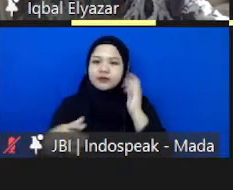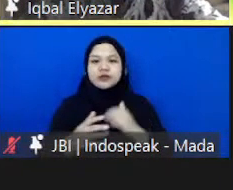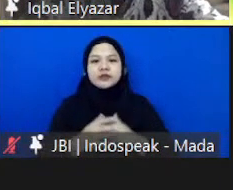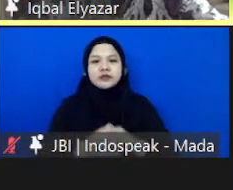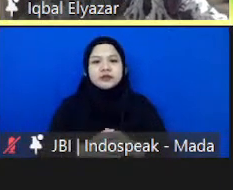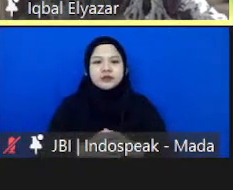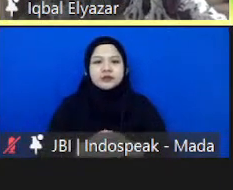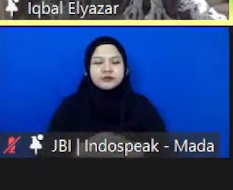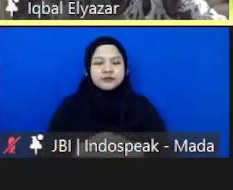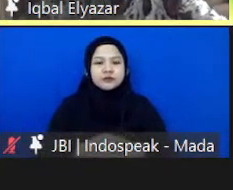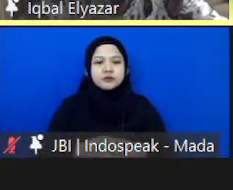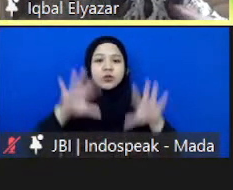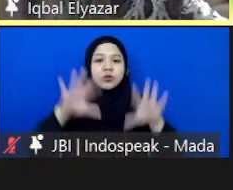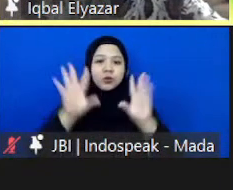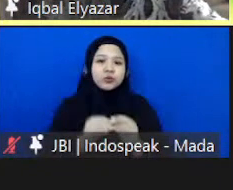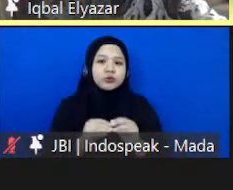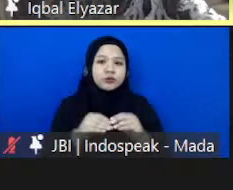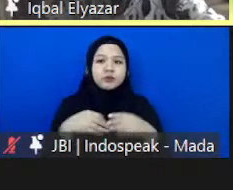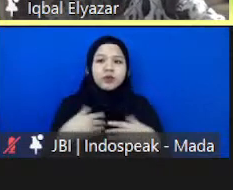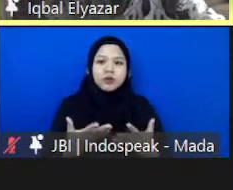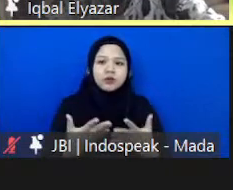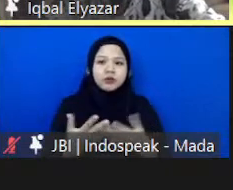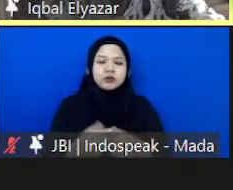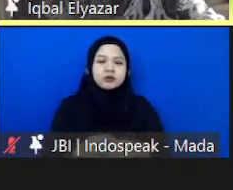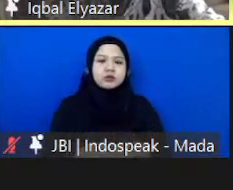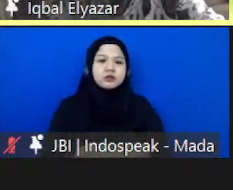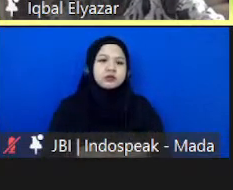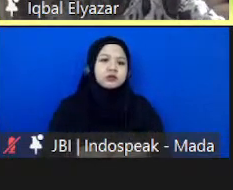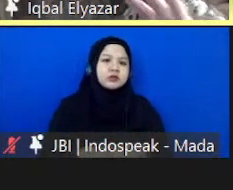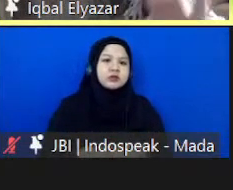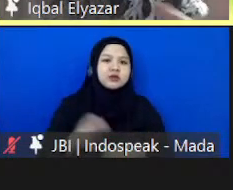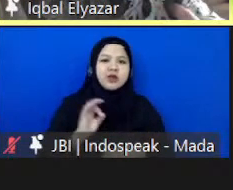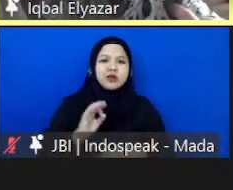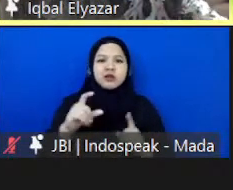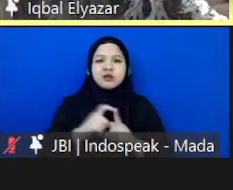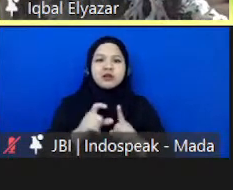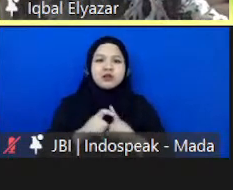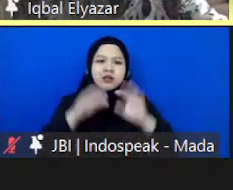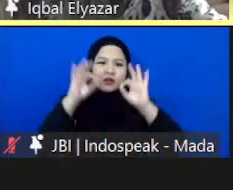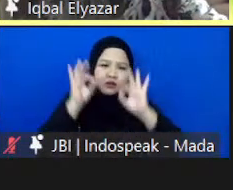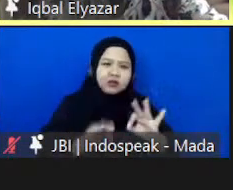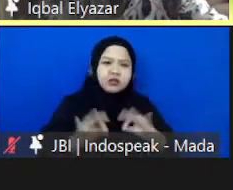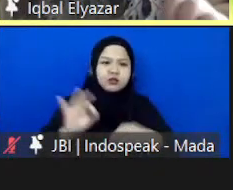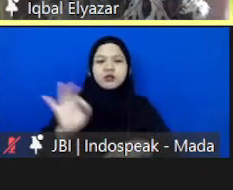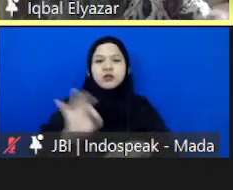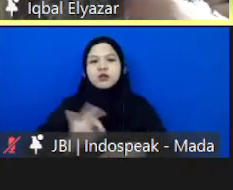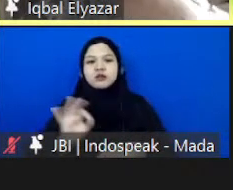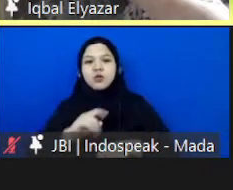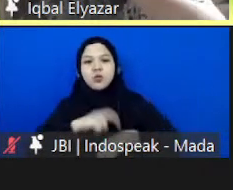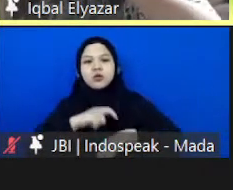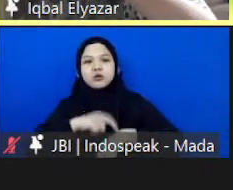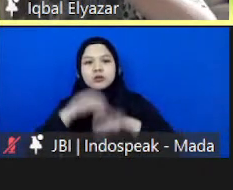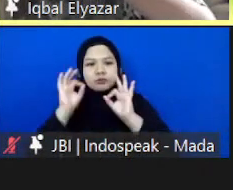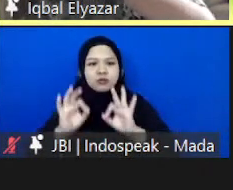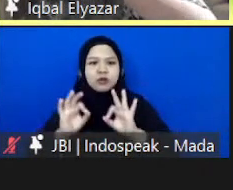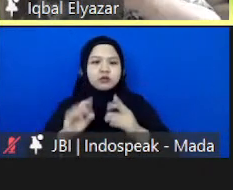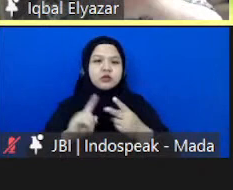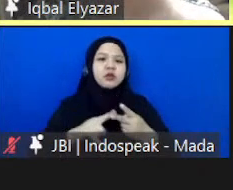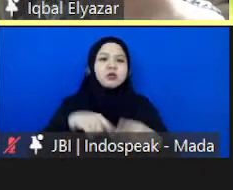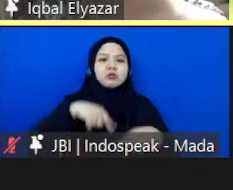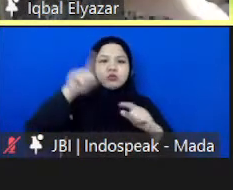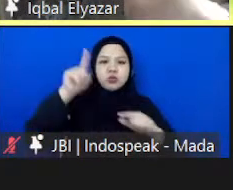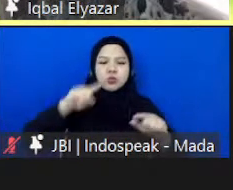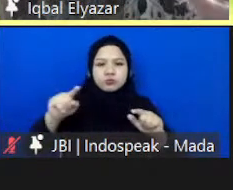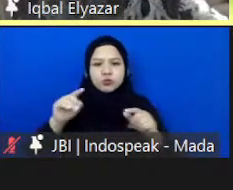What the conclusion here? So there is no real-time COVID data 19, virus quality within the system, low quality in that counting,